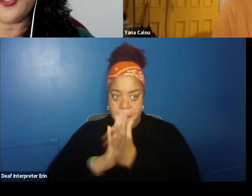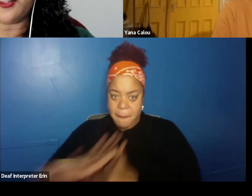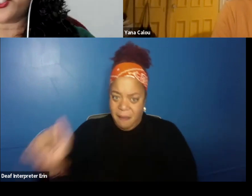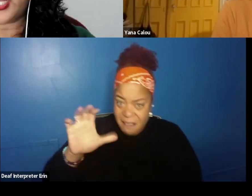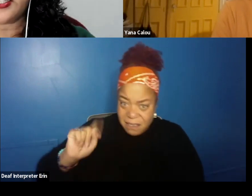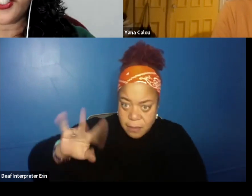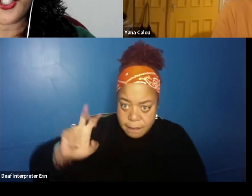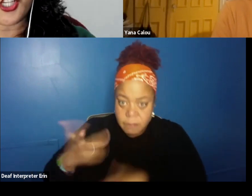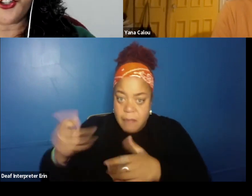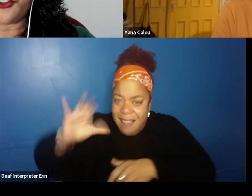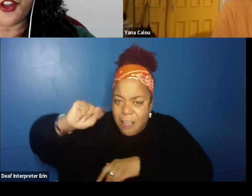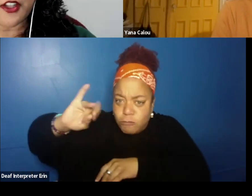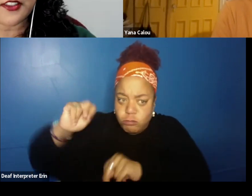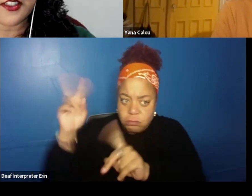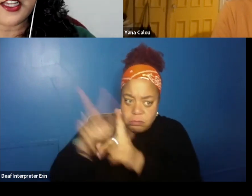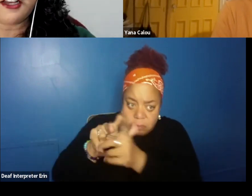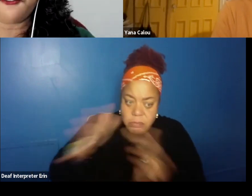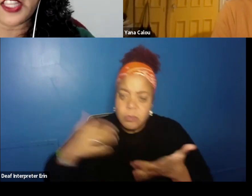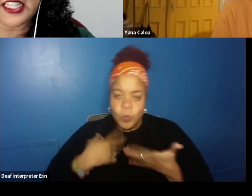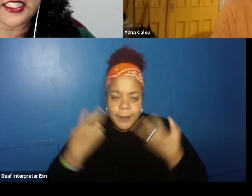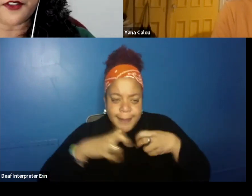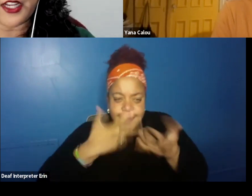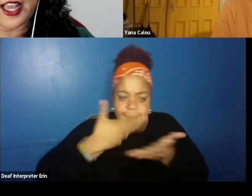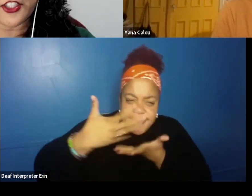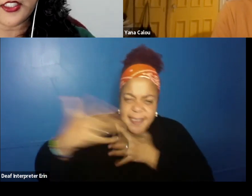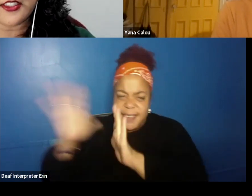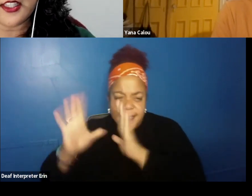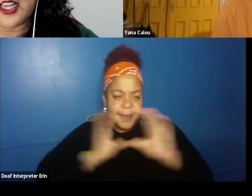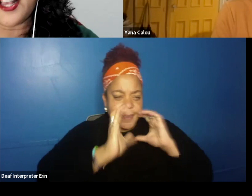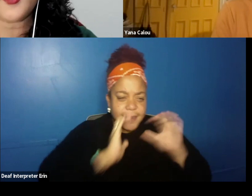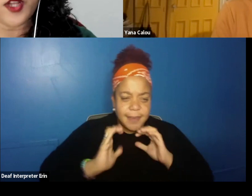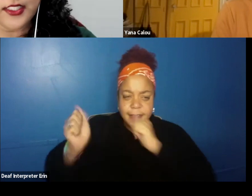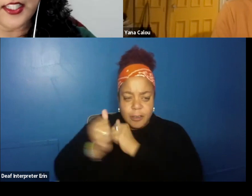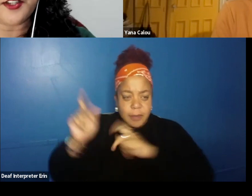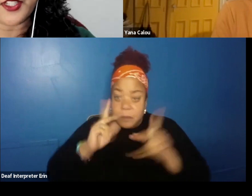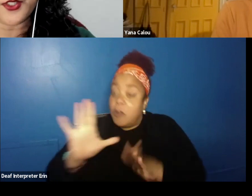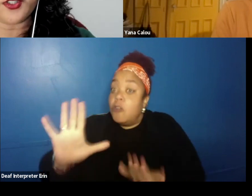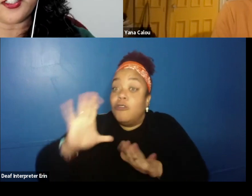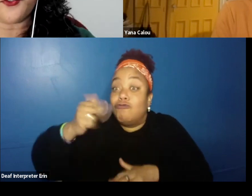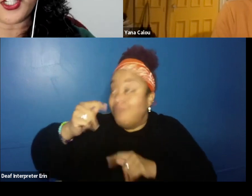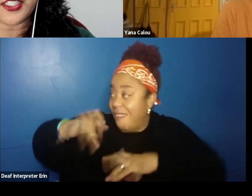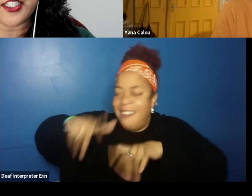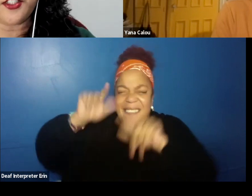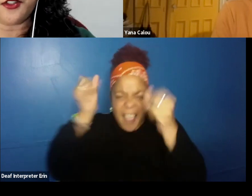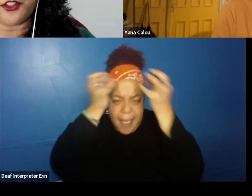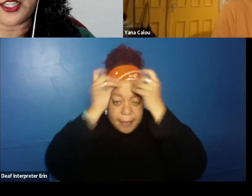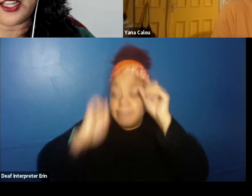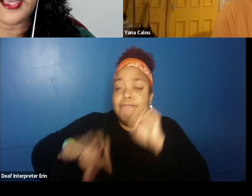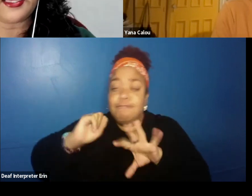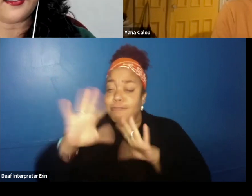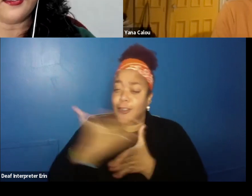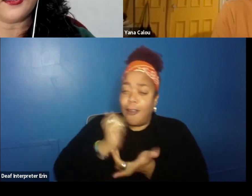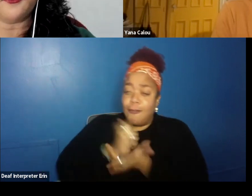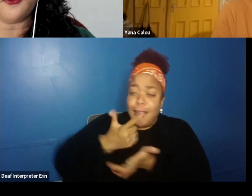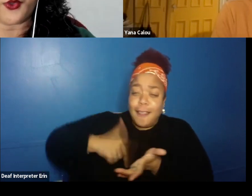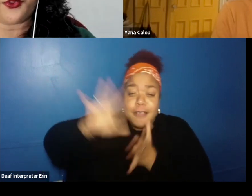by using the chat to share your thoughts, feelings, and reactions, as well as any resources for continued learning